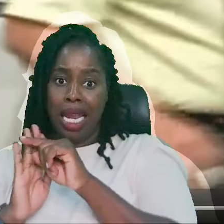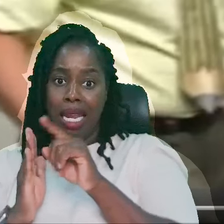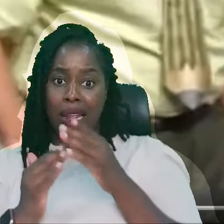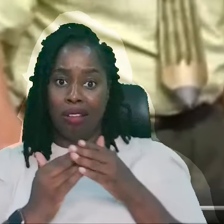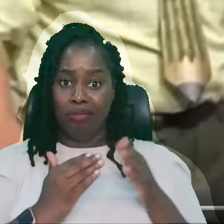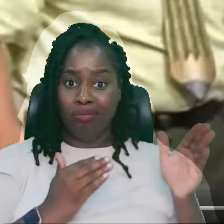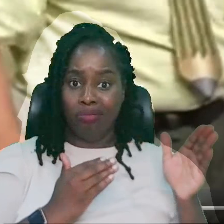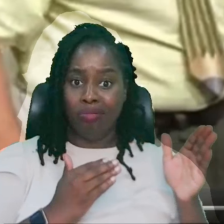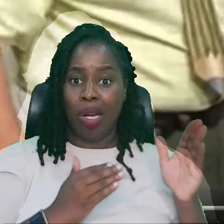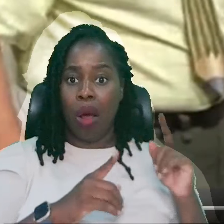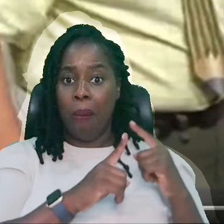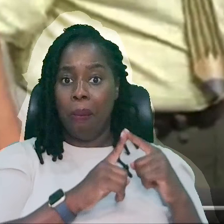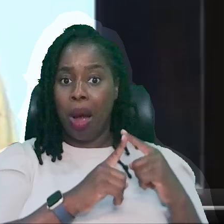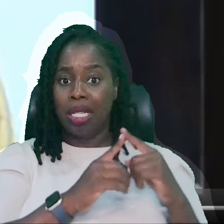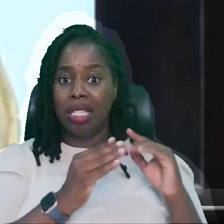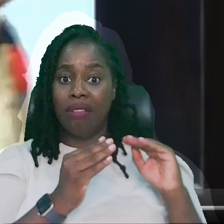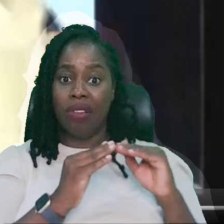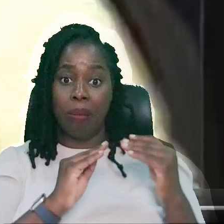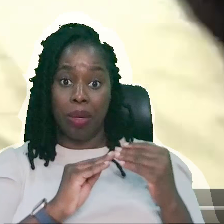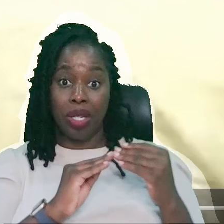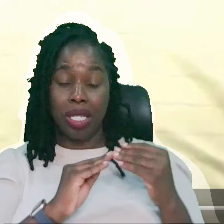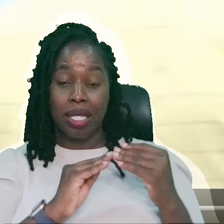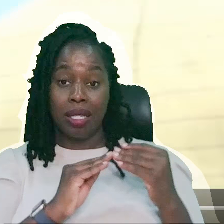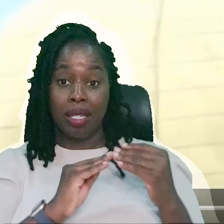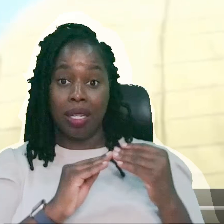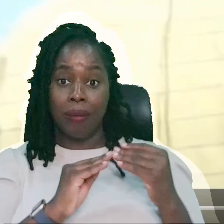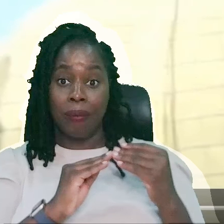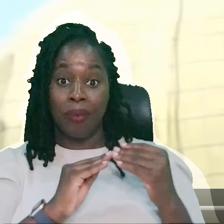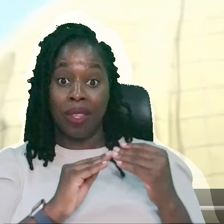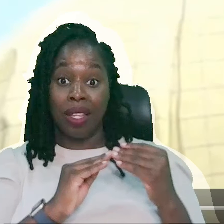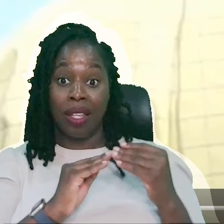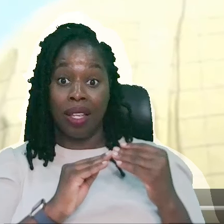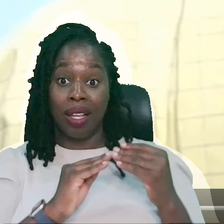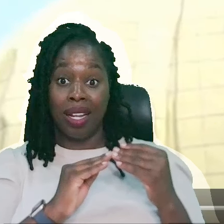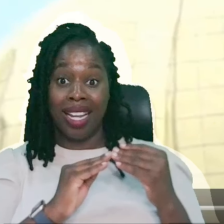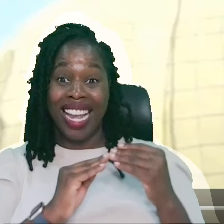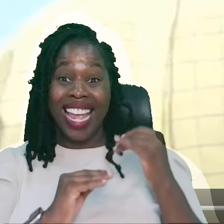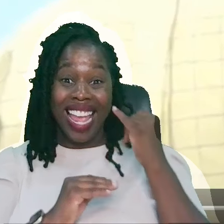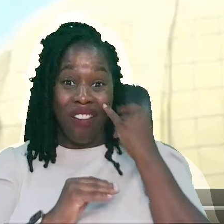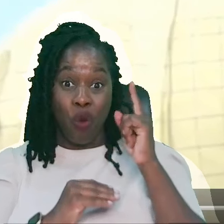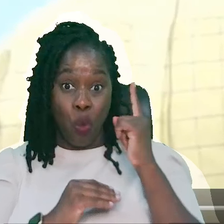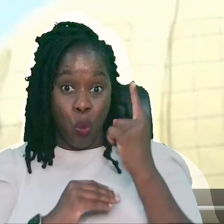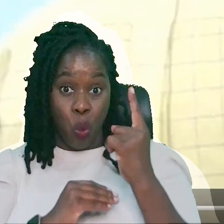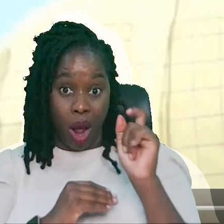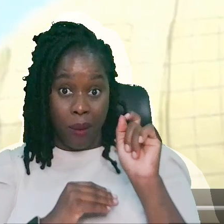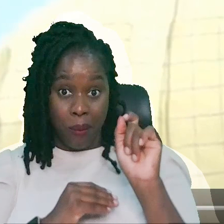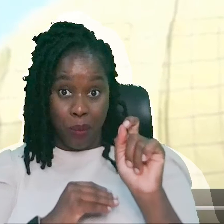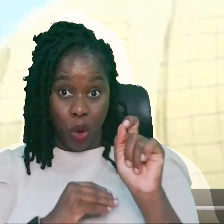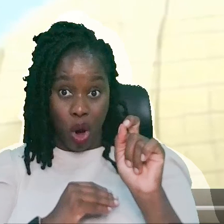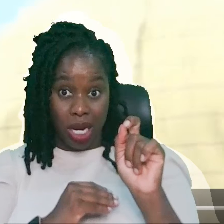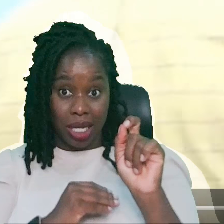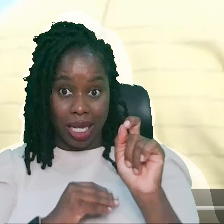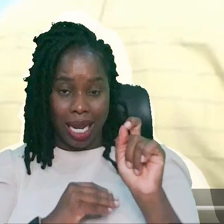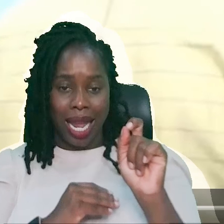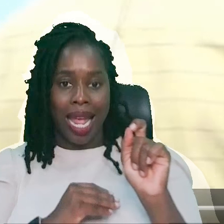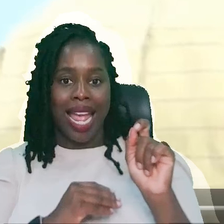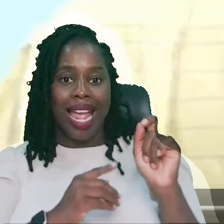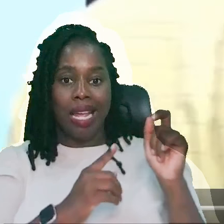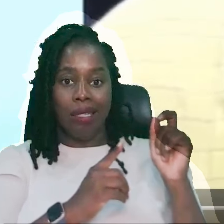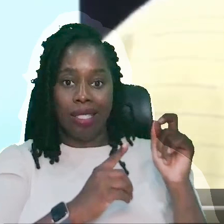to the left of 0. Let's say that one point is at the number